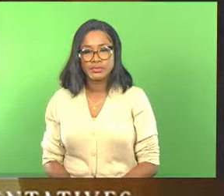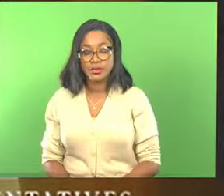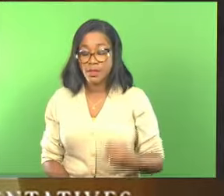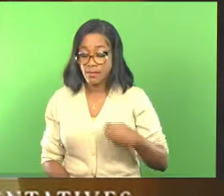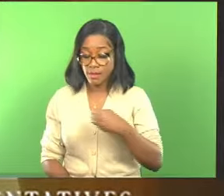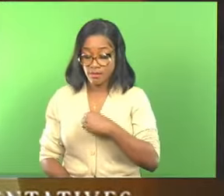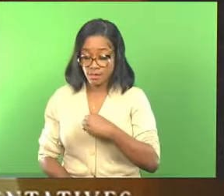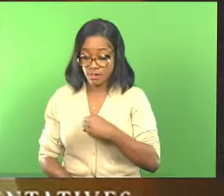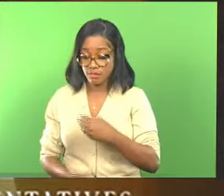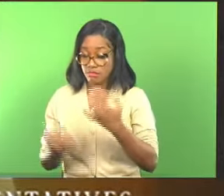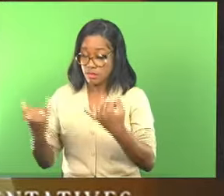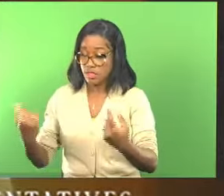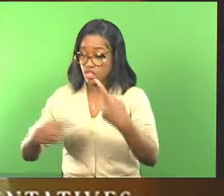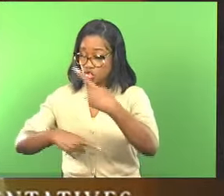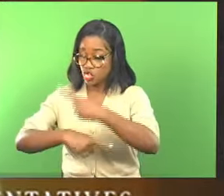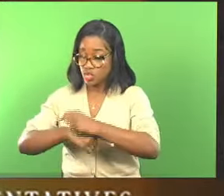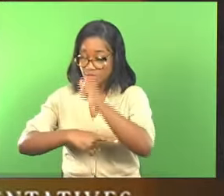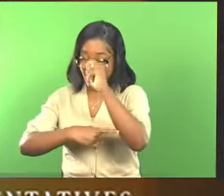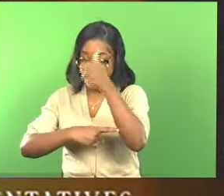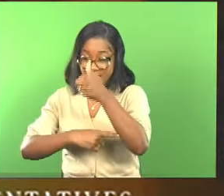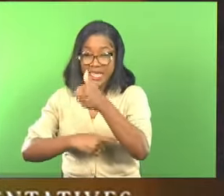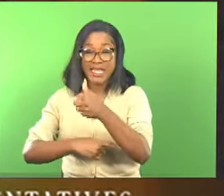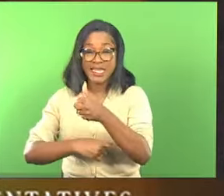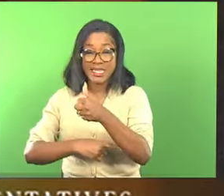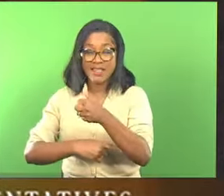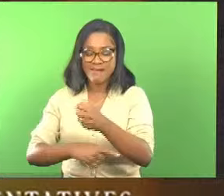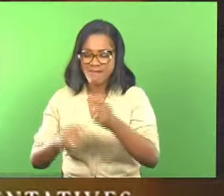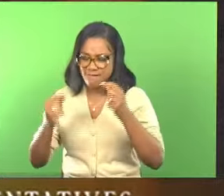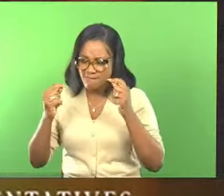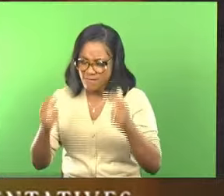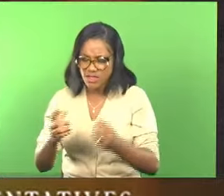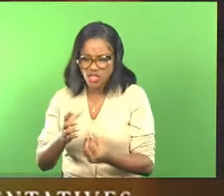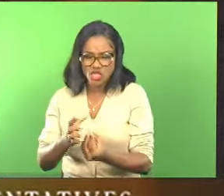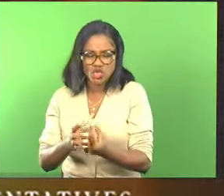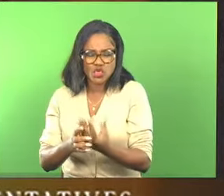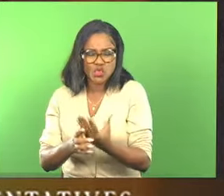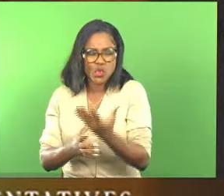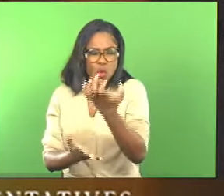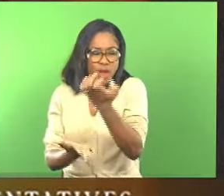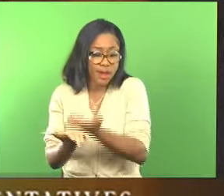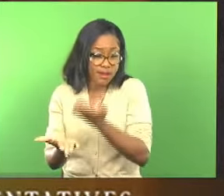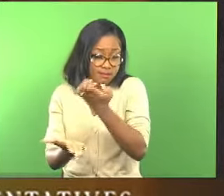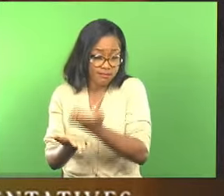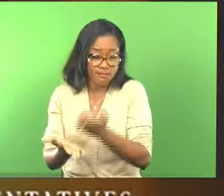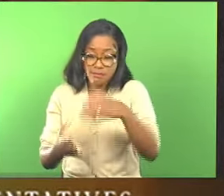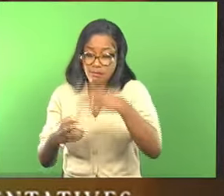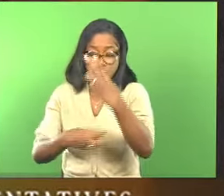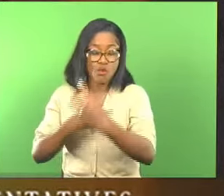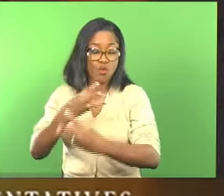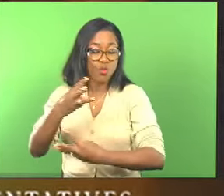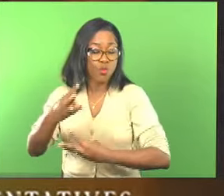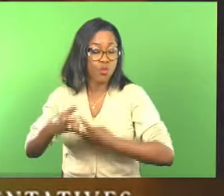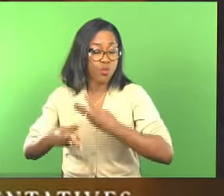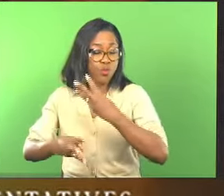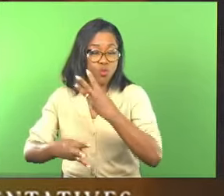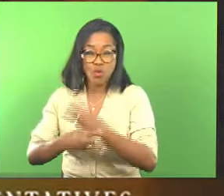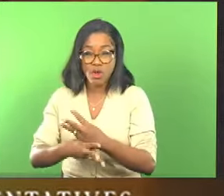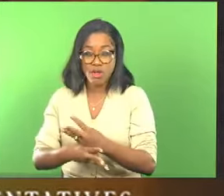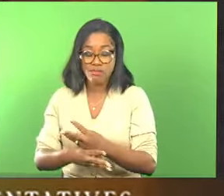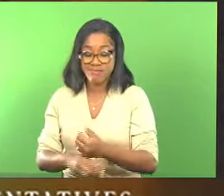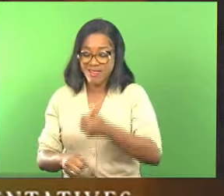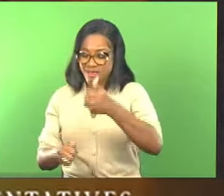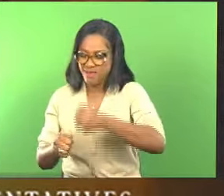today India is the fastest growing major economy in the world. Every